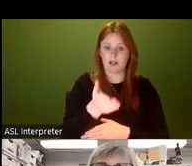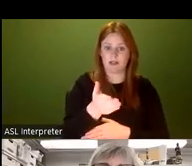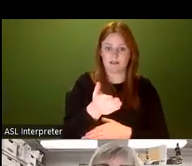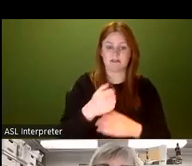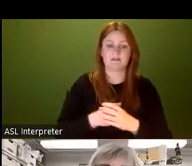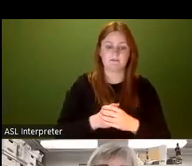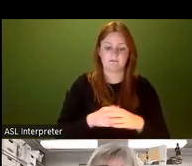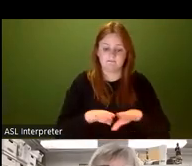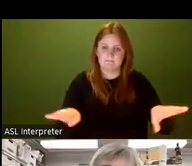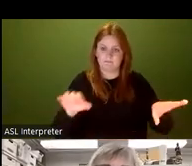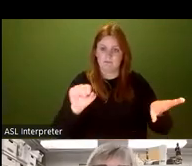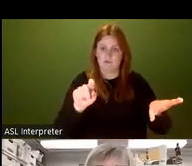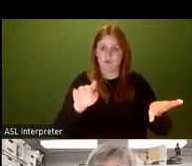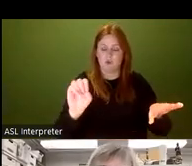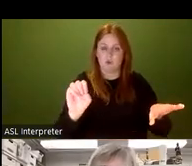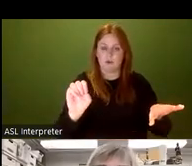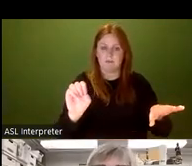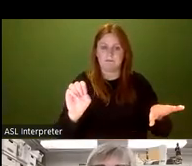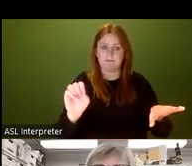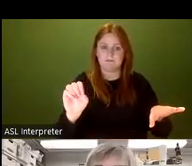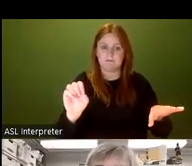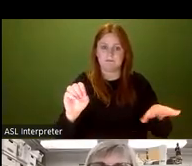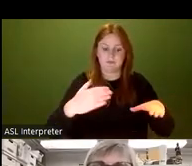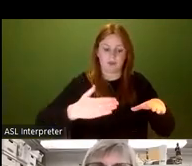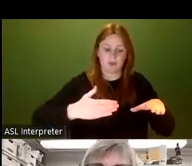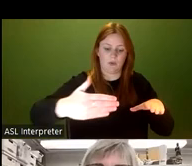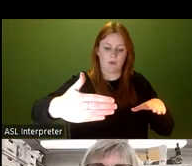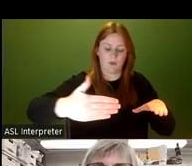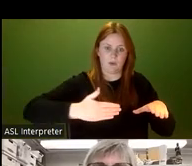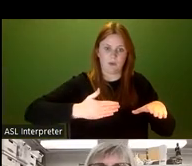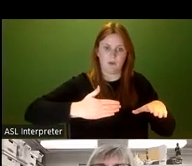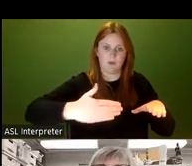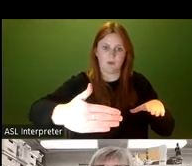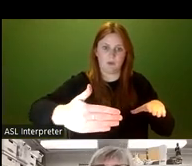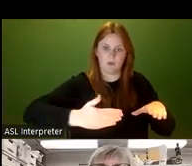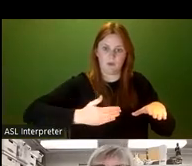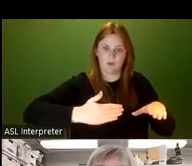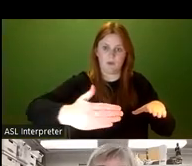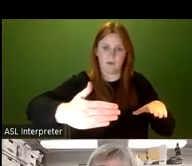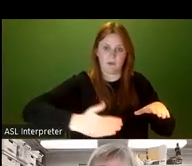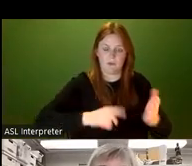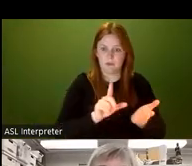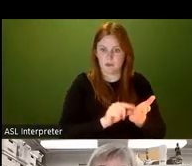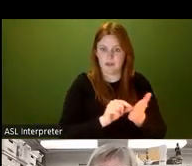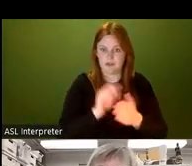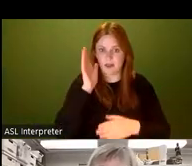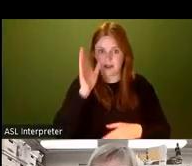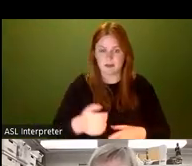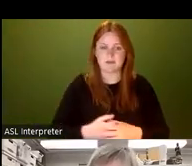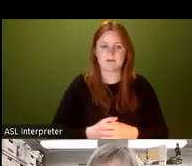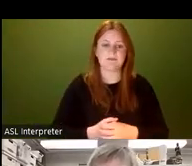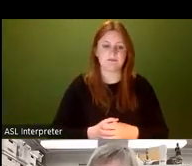stoneware. There's a nozzle that keeps going over, starting the printing. And they're really